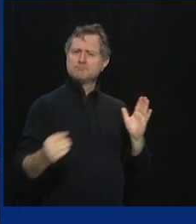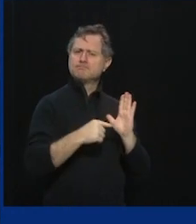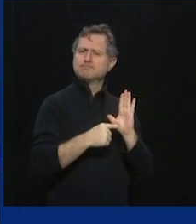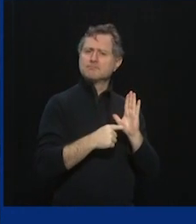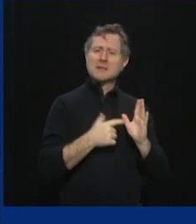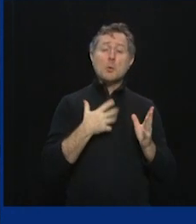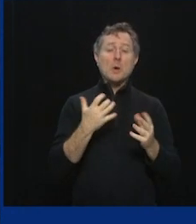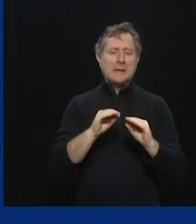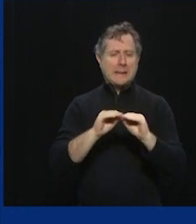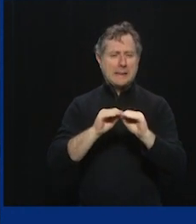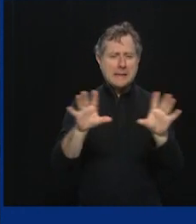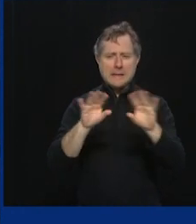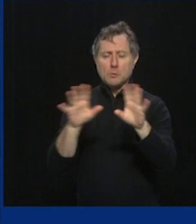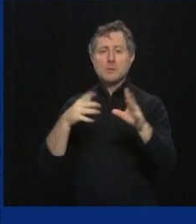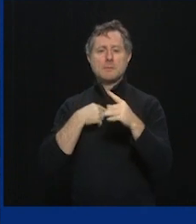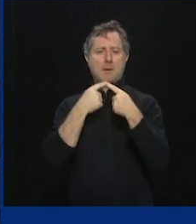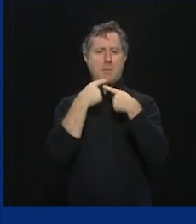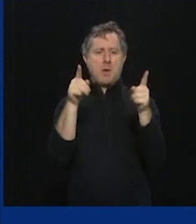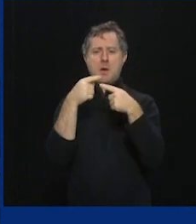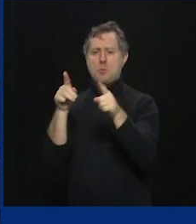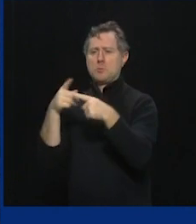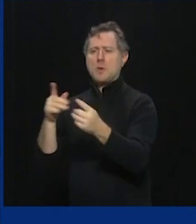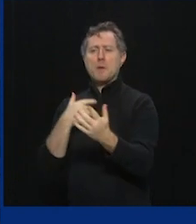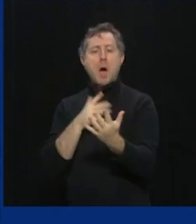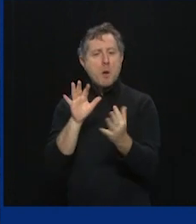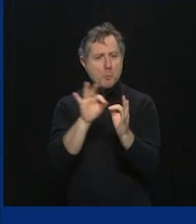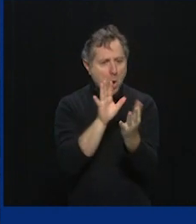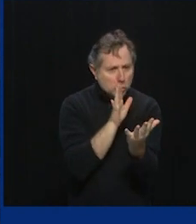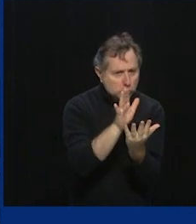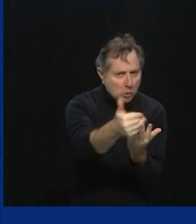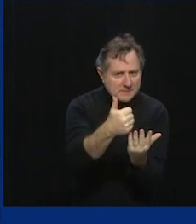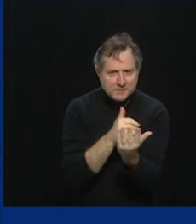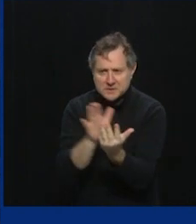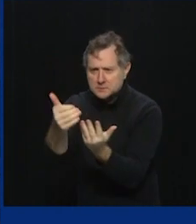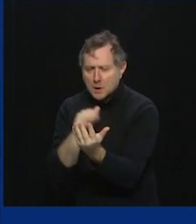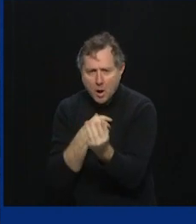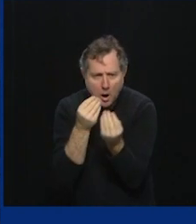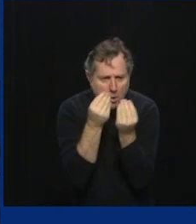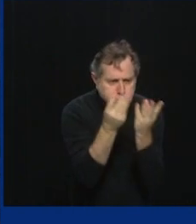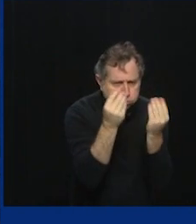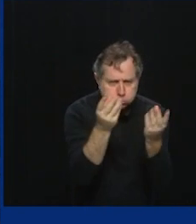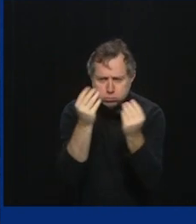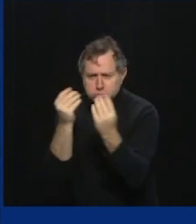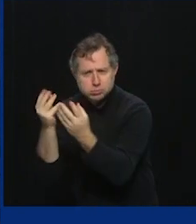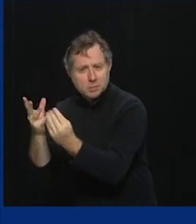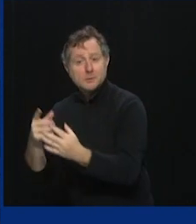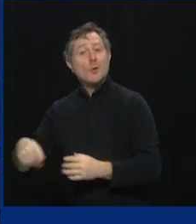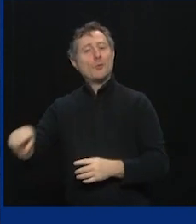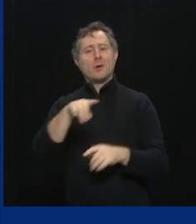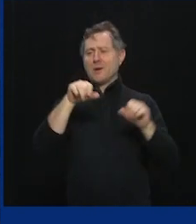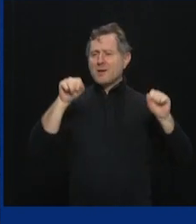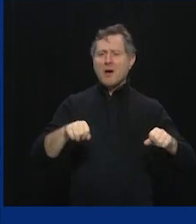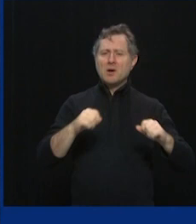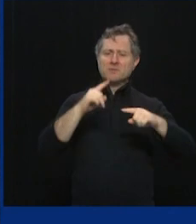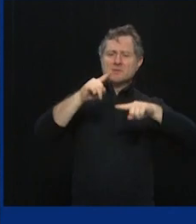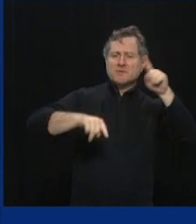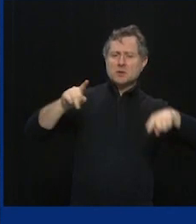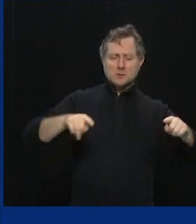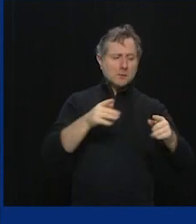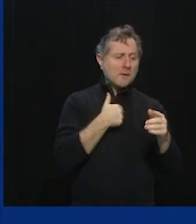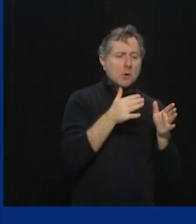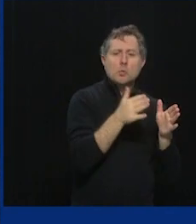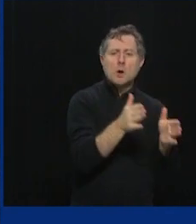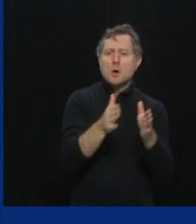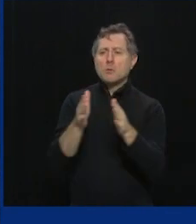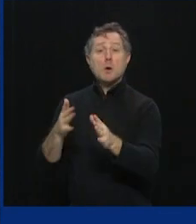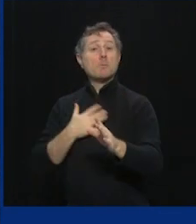Transparency comes in many forms, and there are many opportunities for us to establish that we will be the most transparent administration